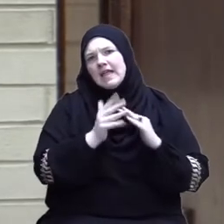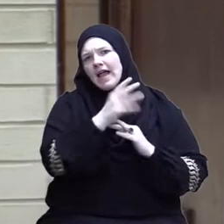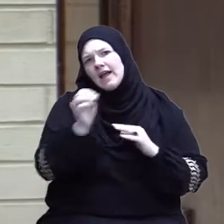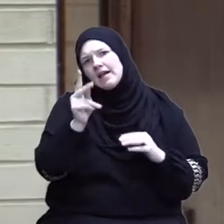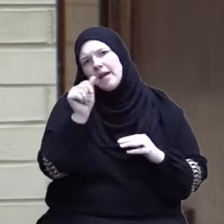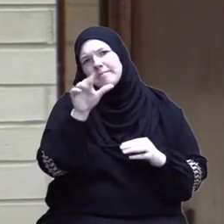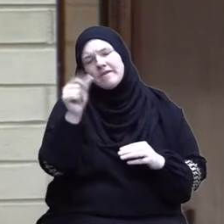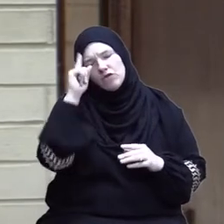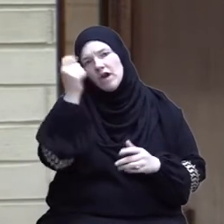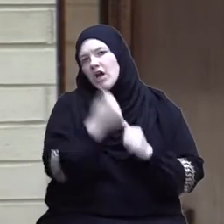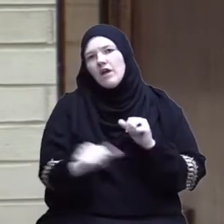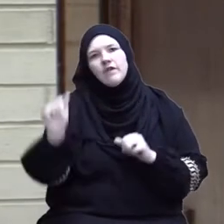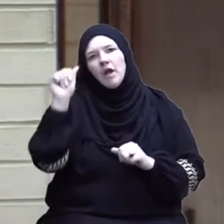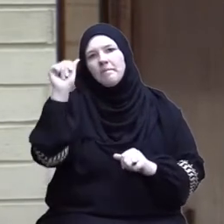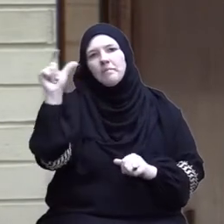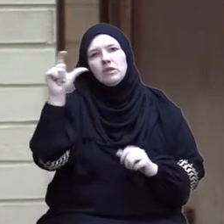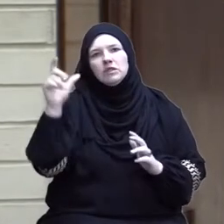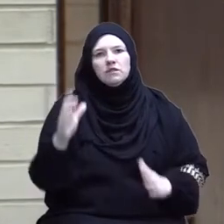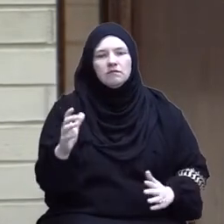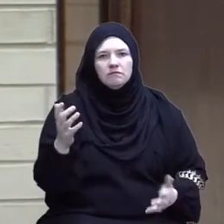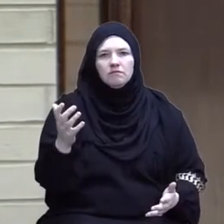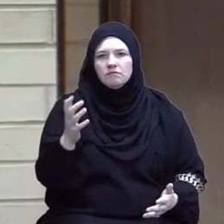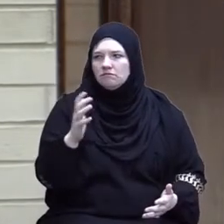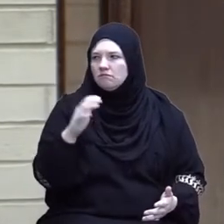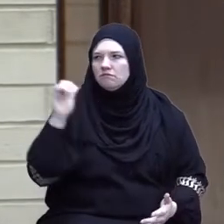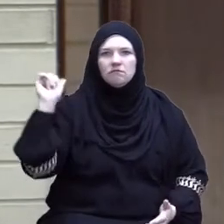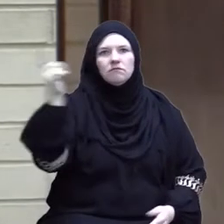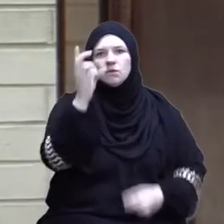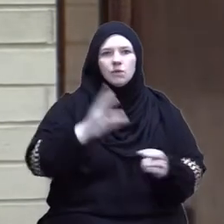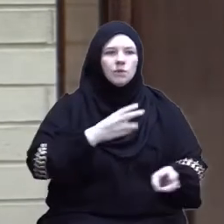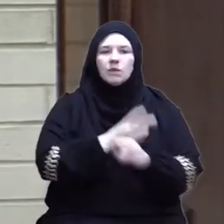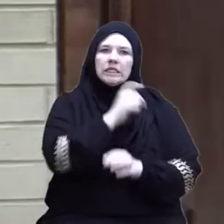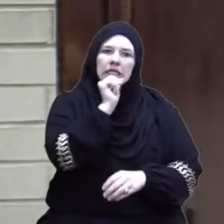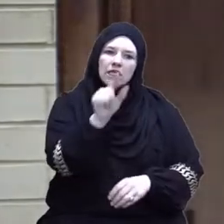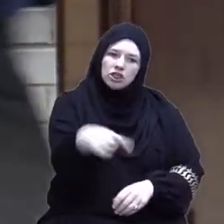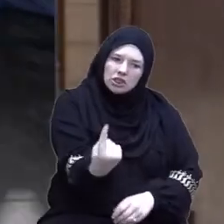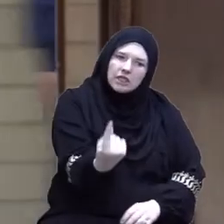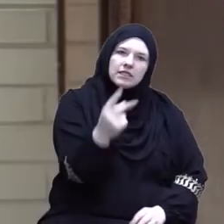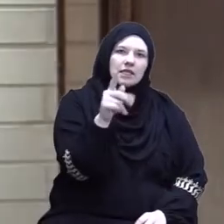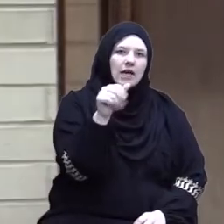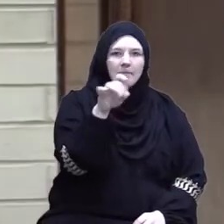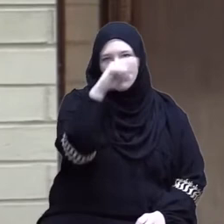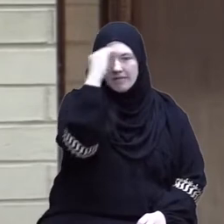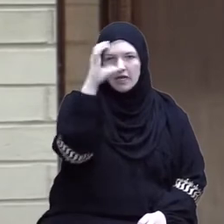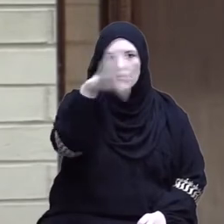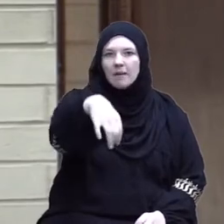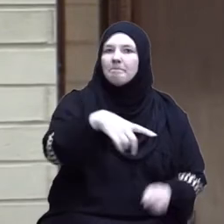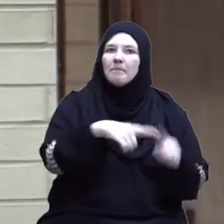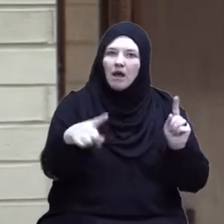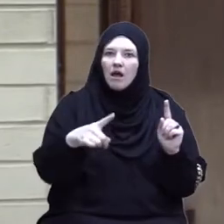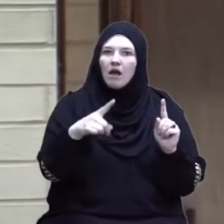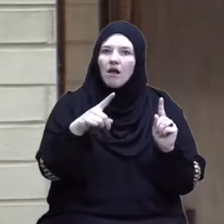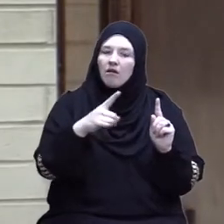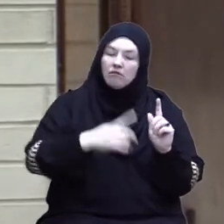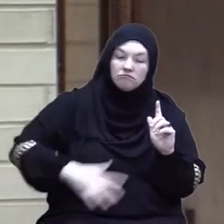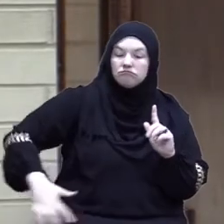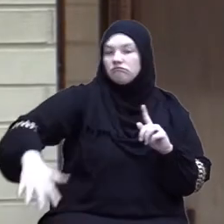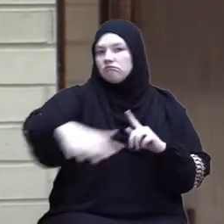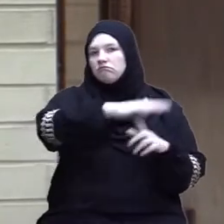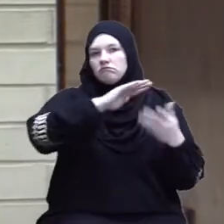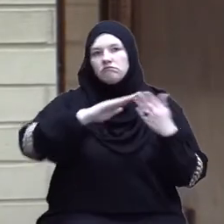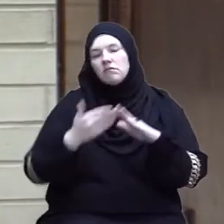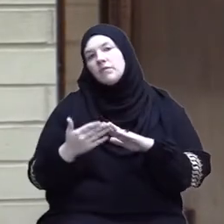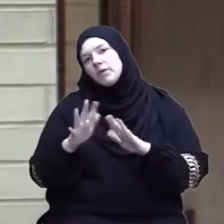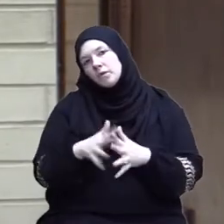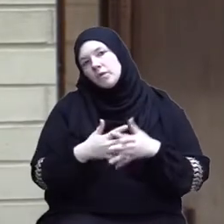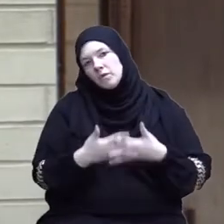Muslim. The whole town became precious, not only the Kaaba itself. But the Quran is what